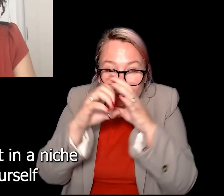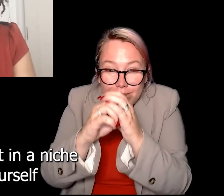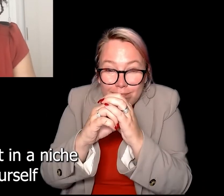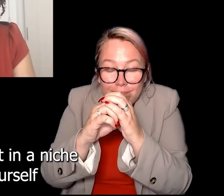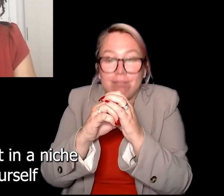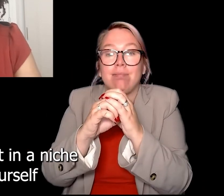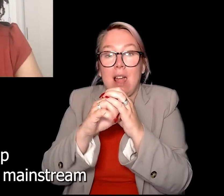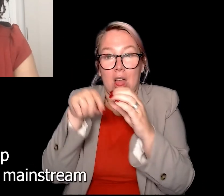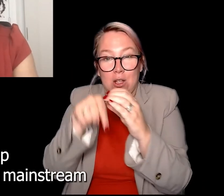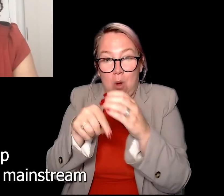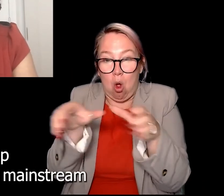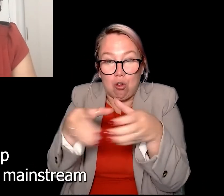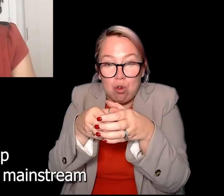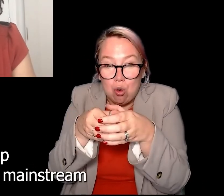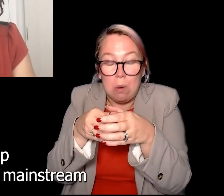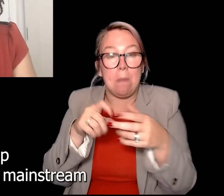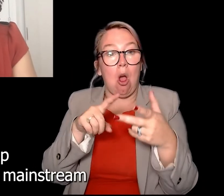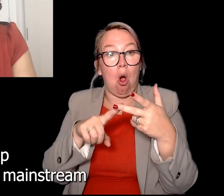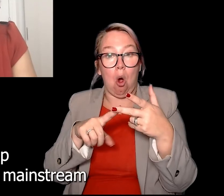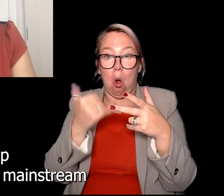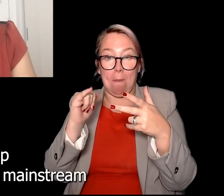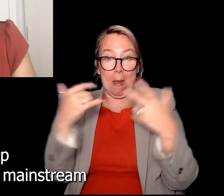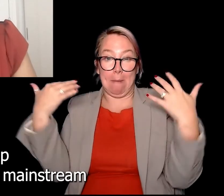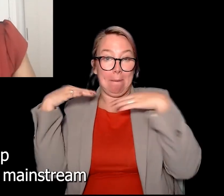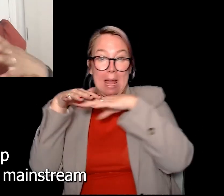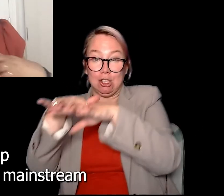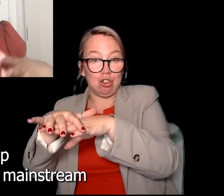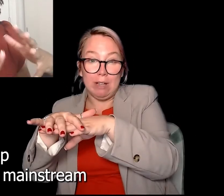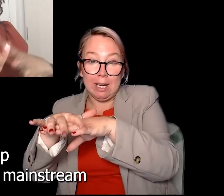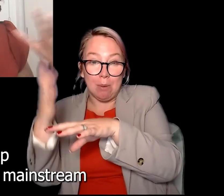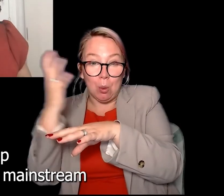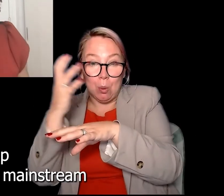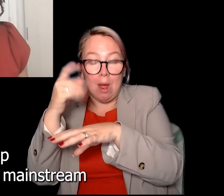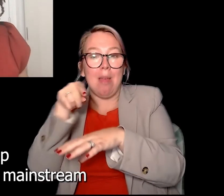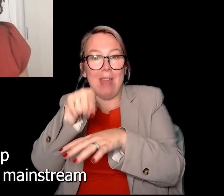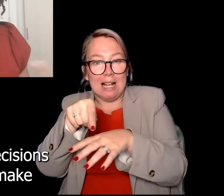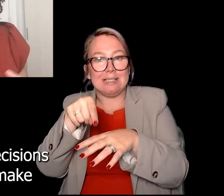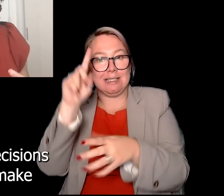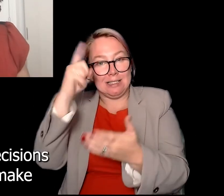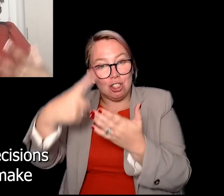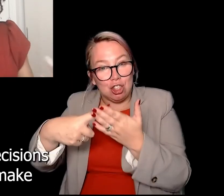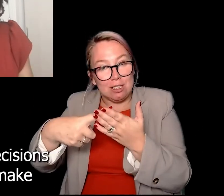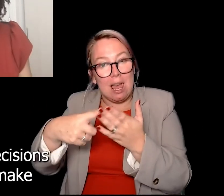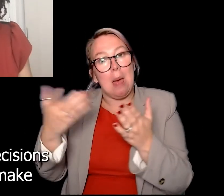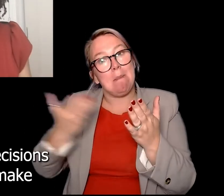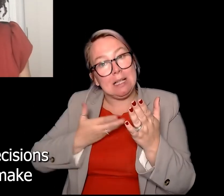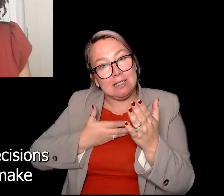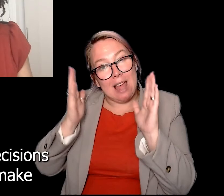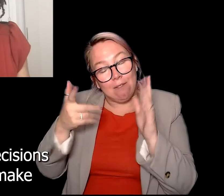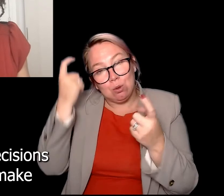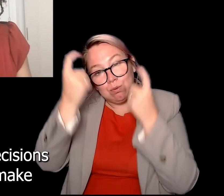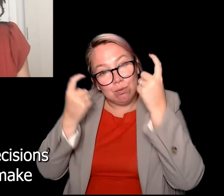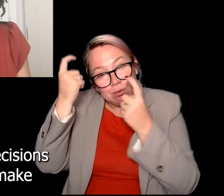really, differentiate yourself and anchor in this group. Or sometimes you do want to go mainstream, but these are intentional